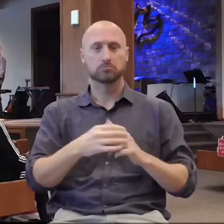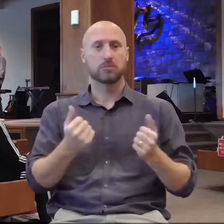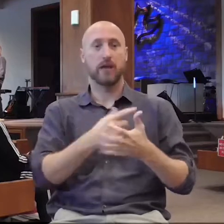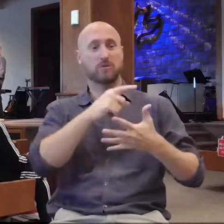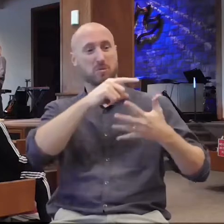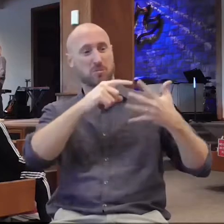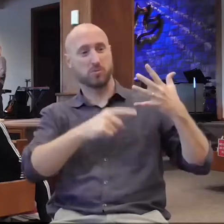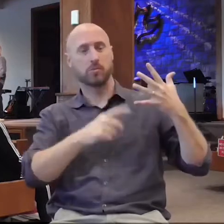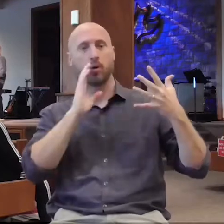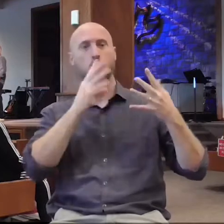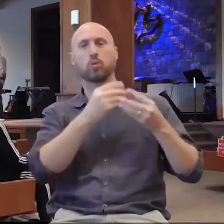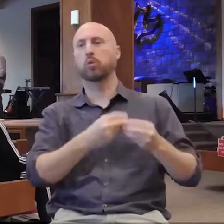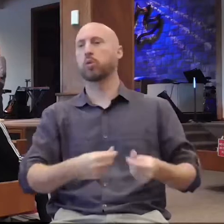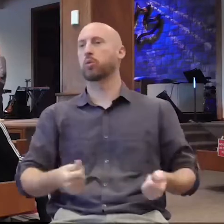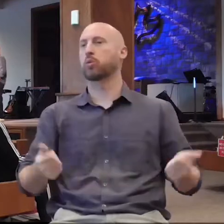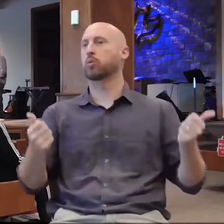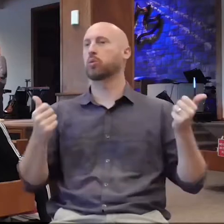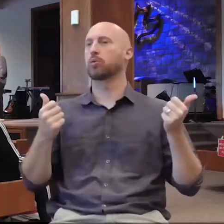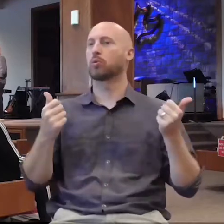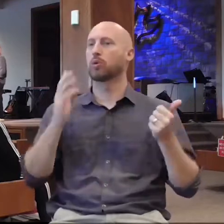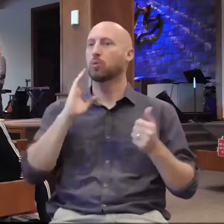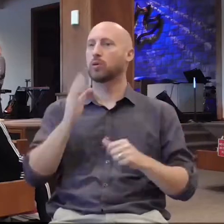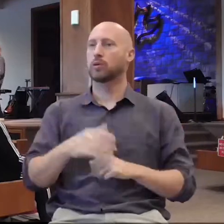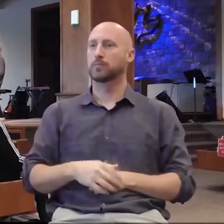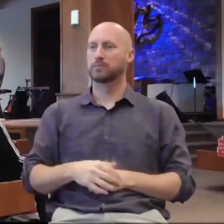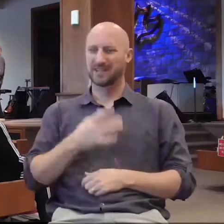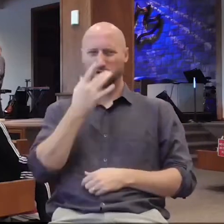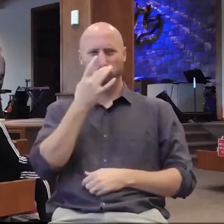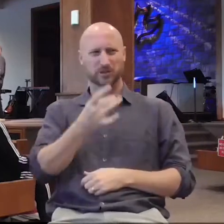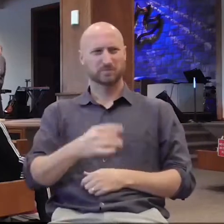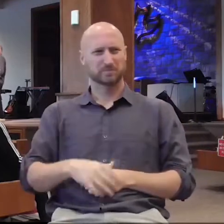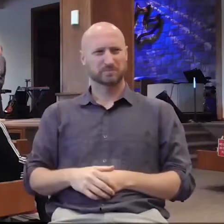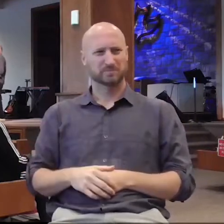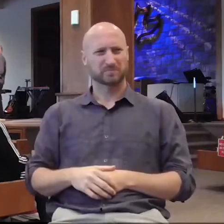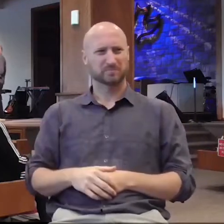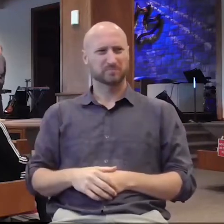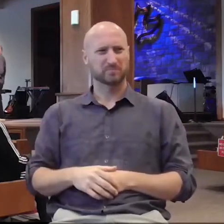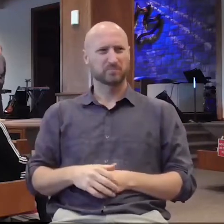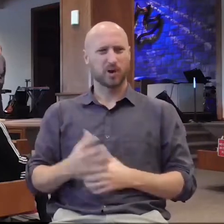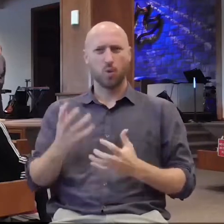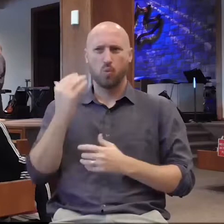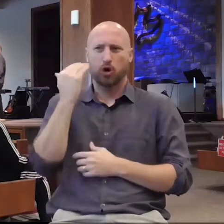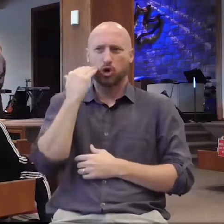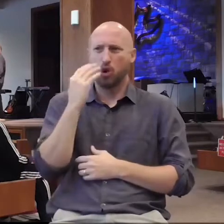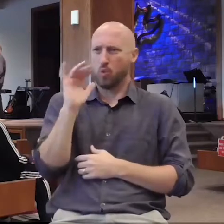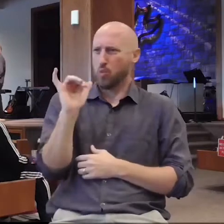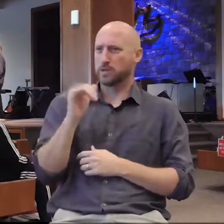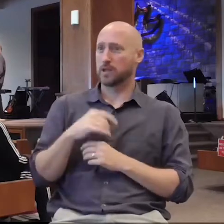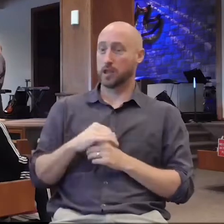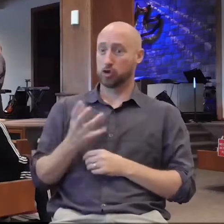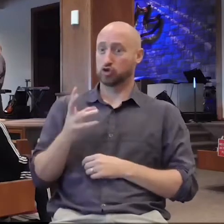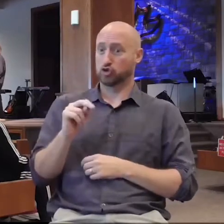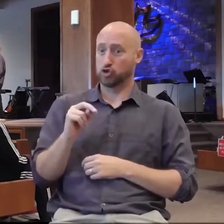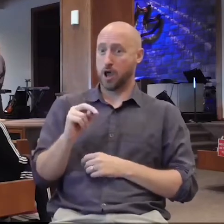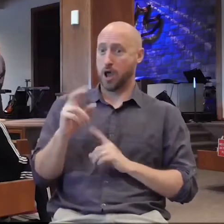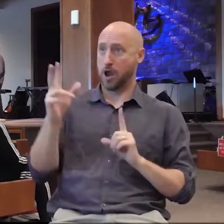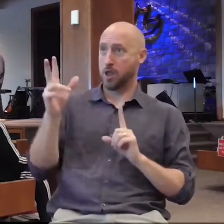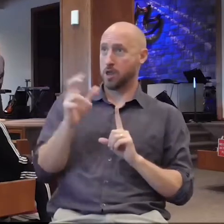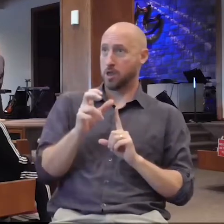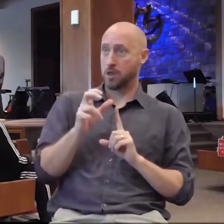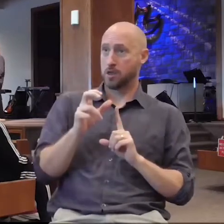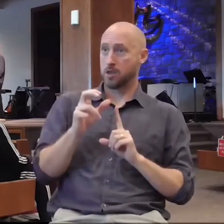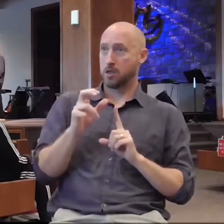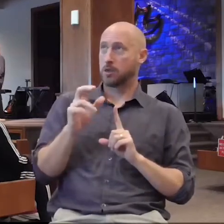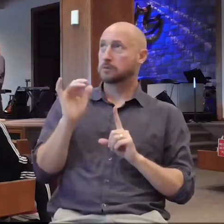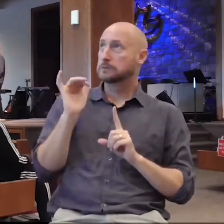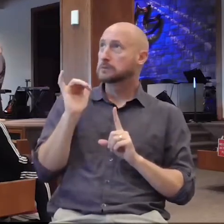wither. Really interesting. And I wonder what it's like for John to hear that spoken to the church he's pastored